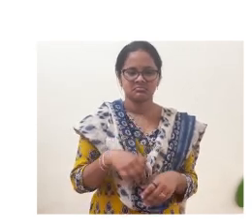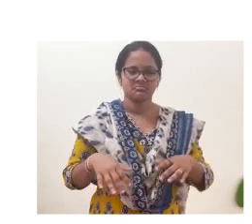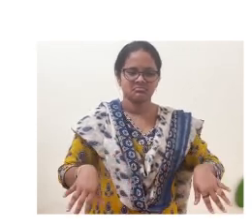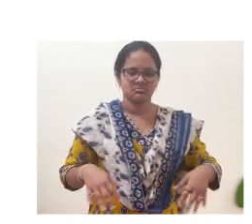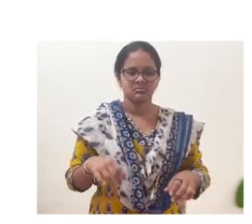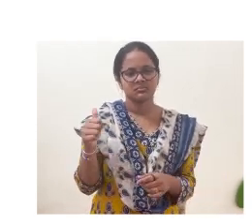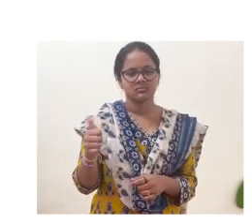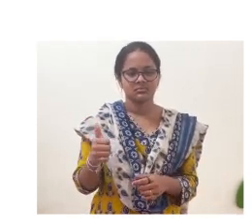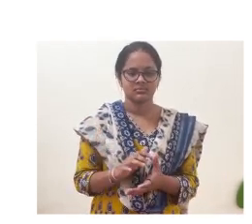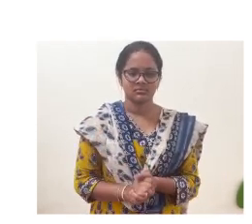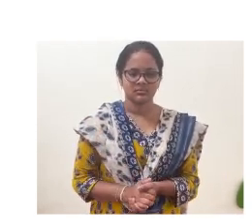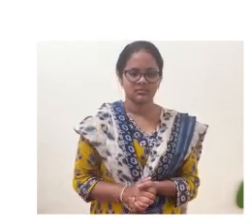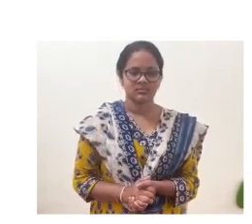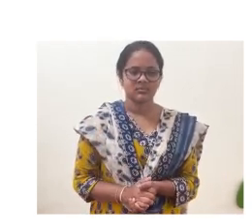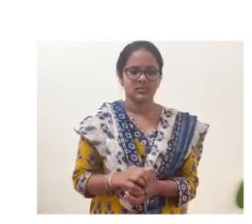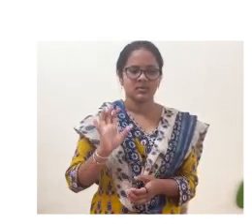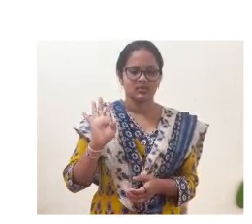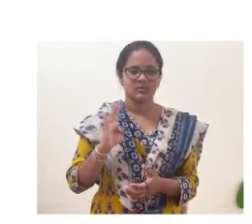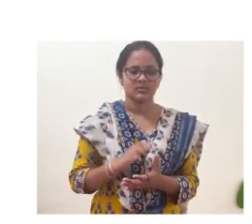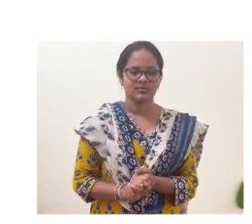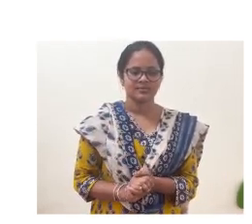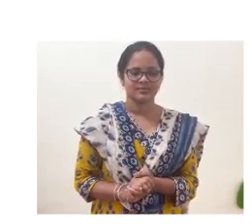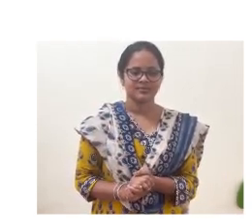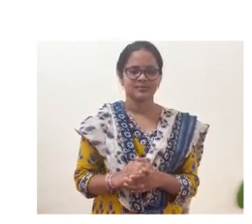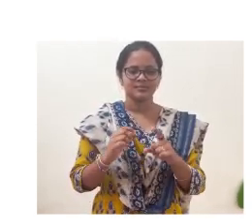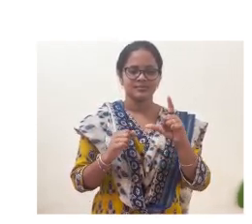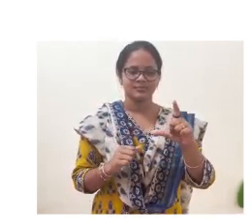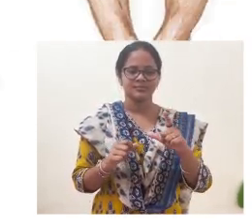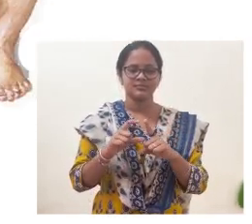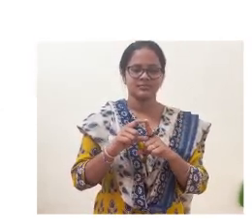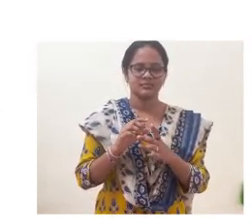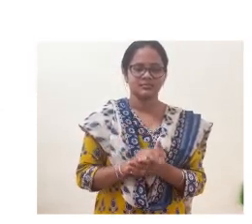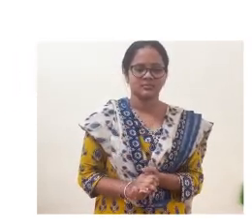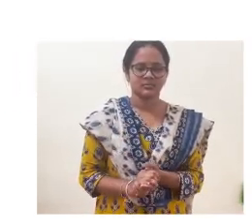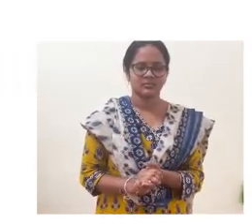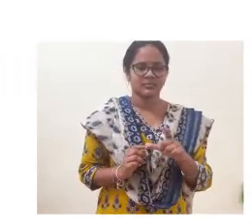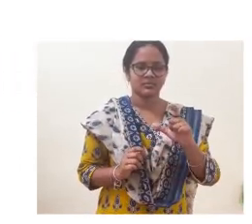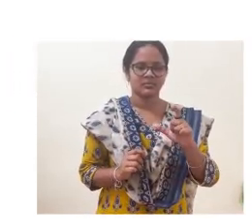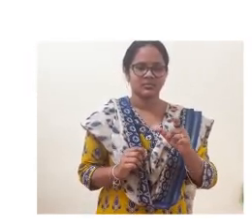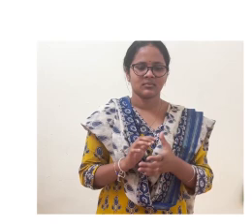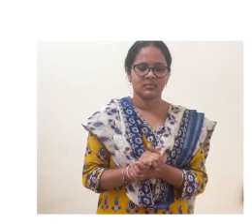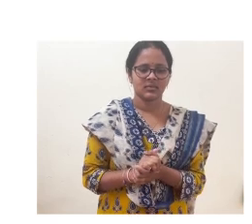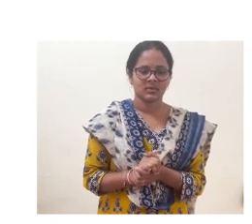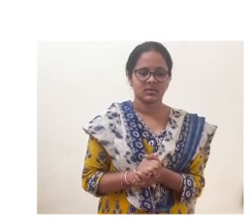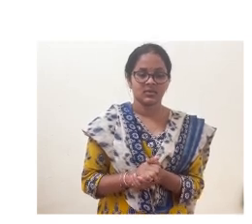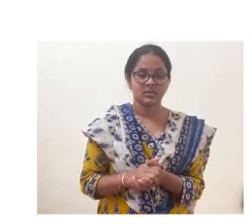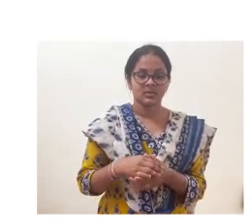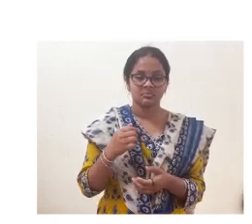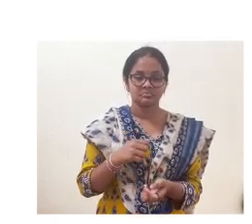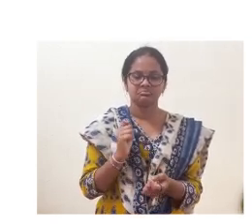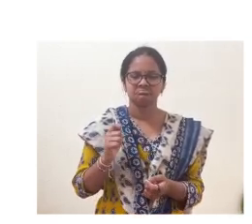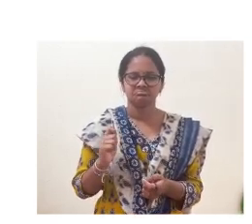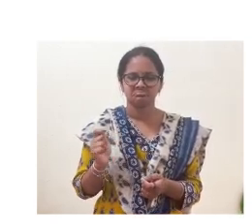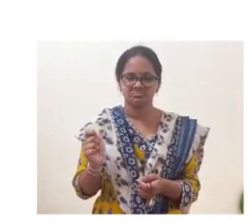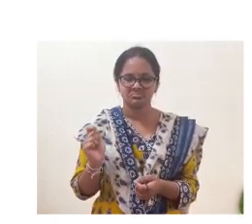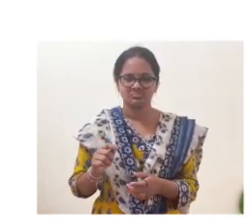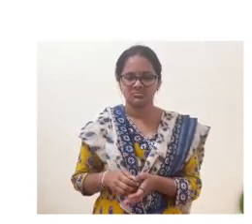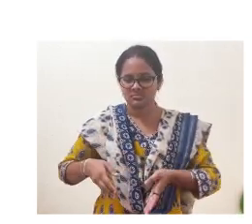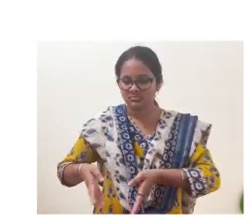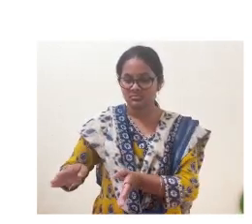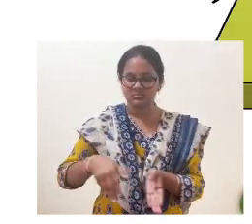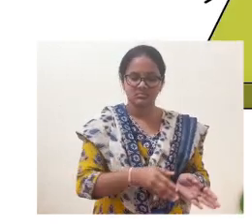wheelchair, crutches, or artificial limbs. Dwarfism. Short height due to a medical